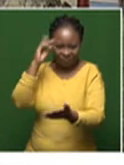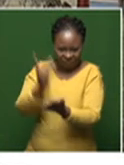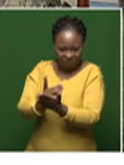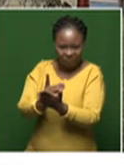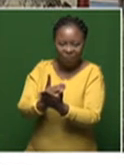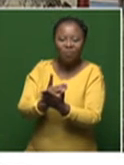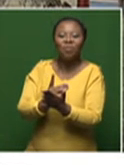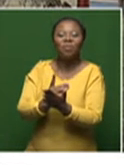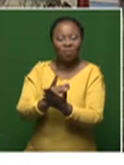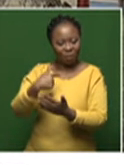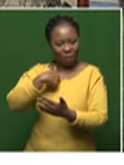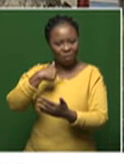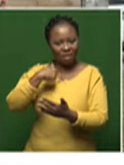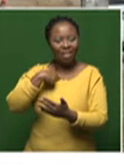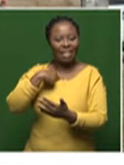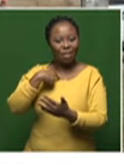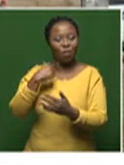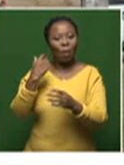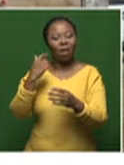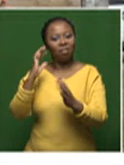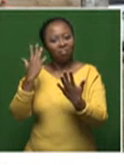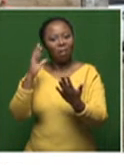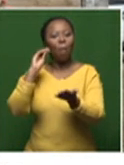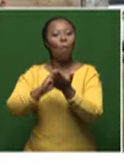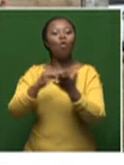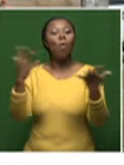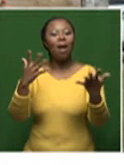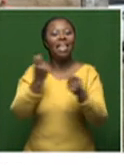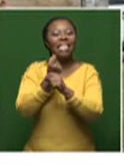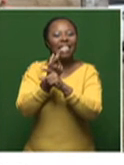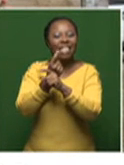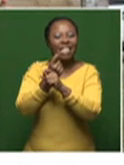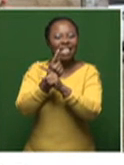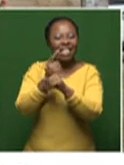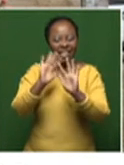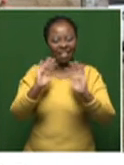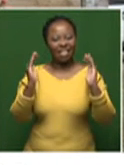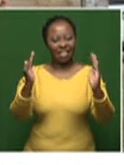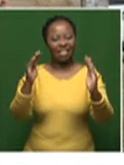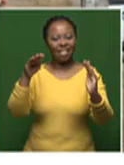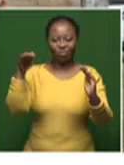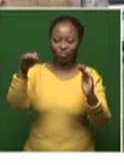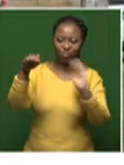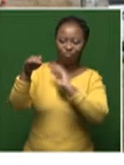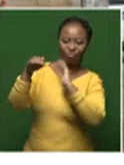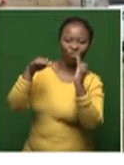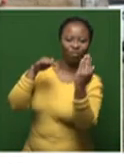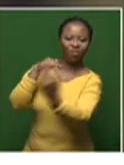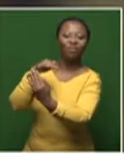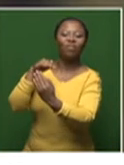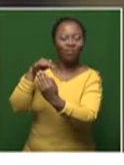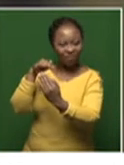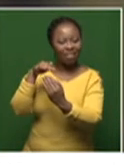that makes sense to me is to actually put it in the taxi, because that is what the work speaks to. Okay. It makes